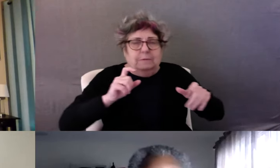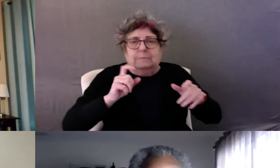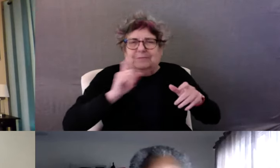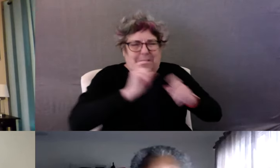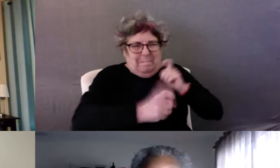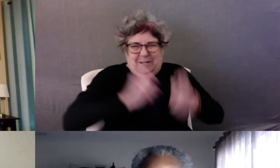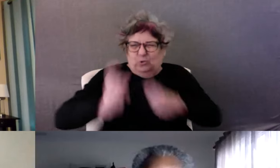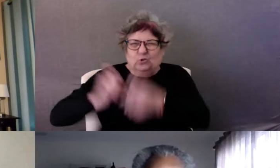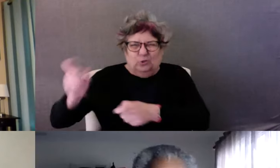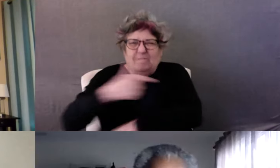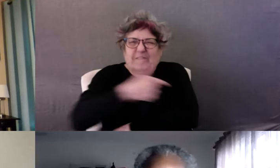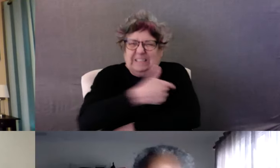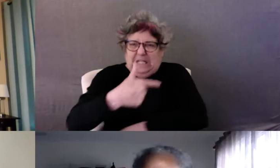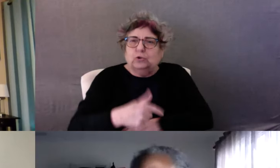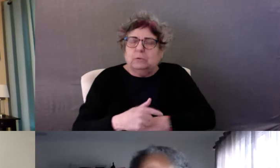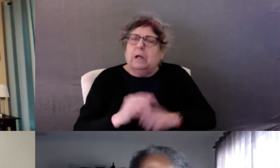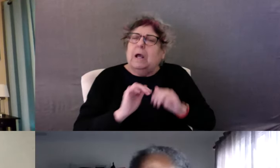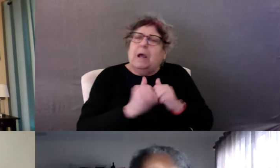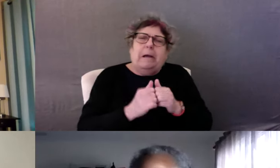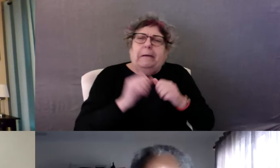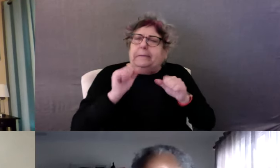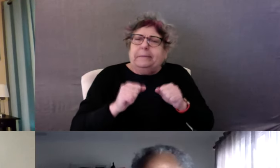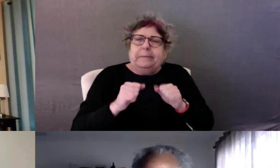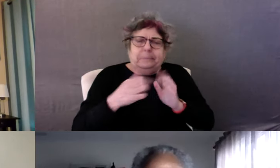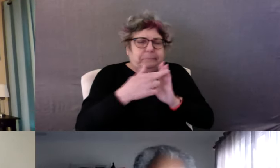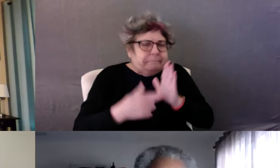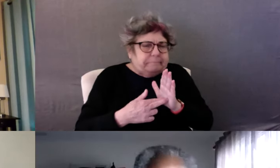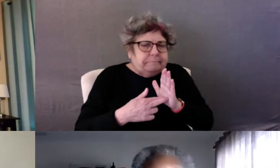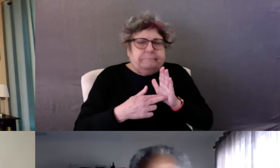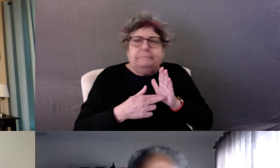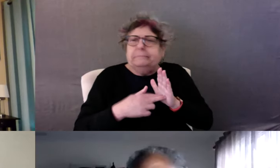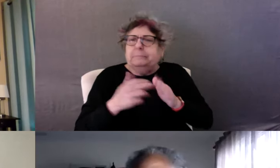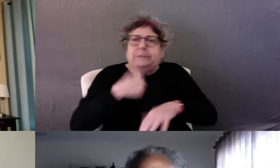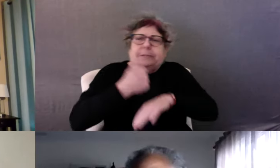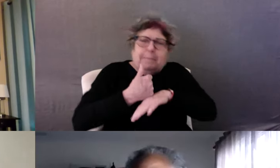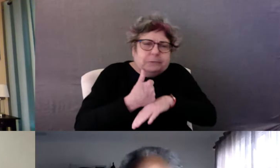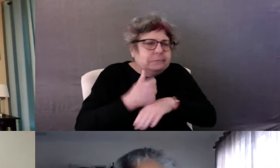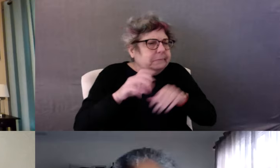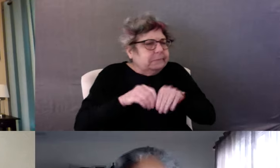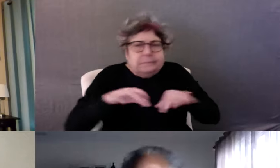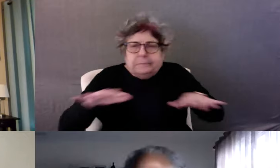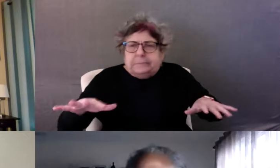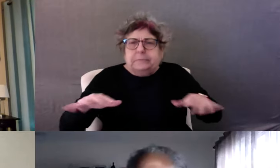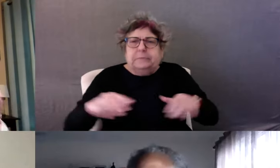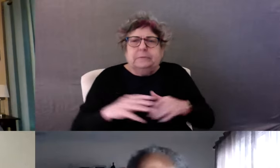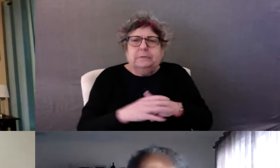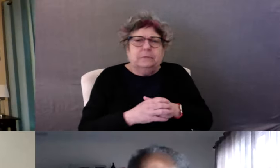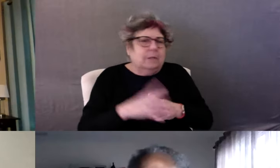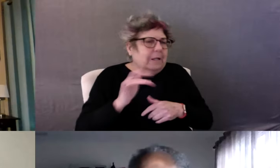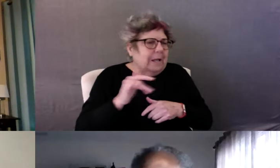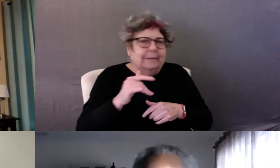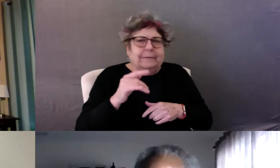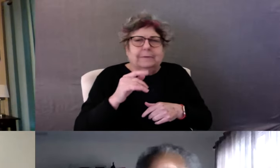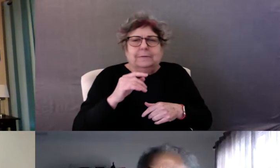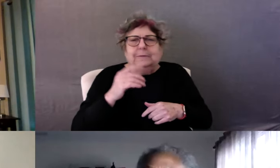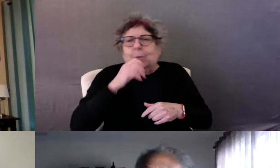vaccination? How can protocol be established and sent out? My mom is concerned and I'm of that age too, you know,